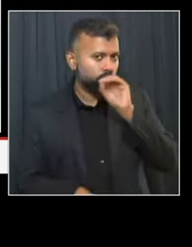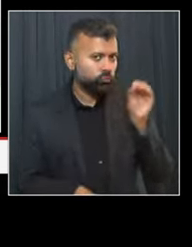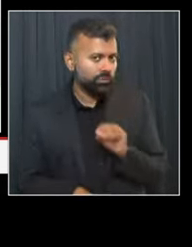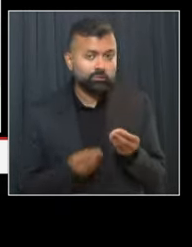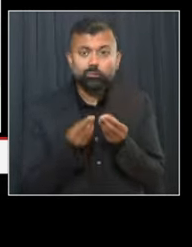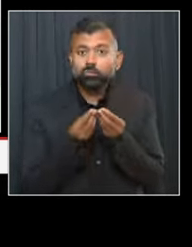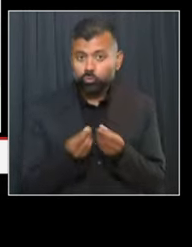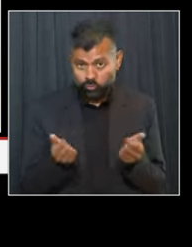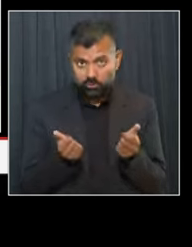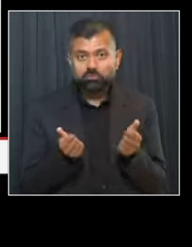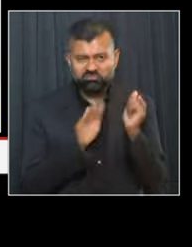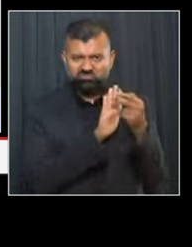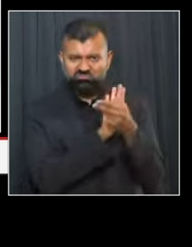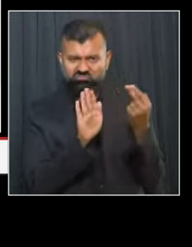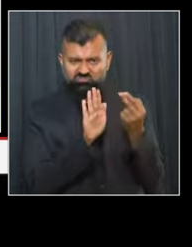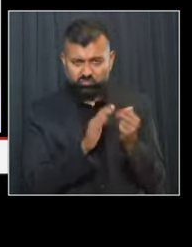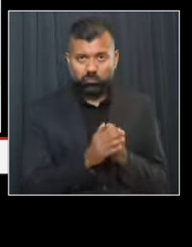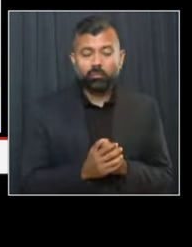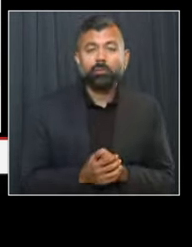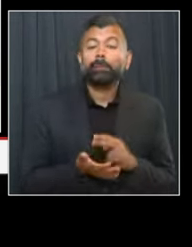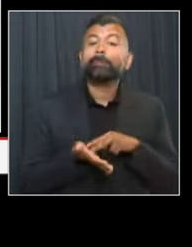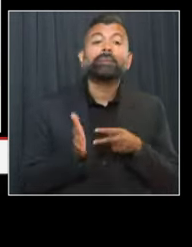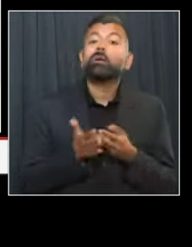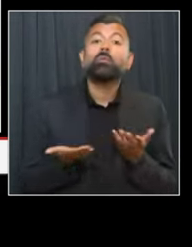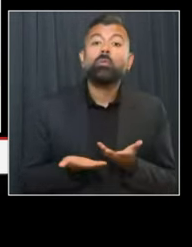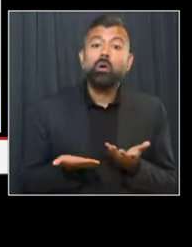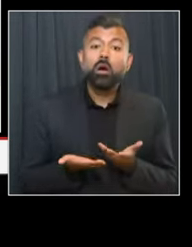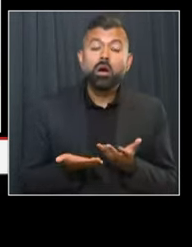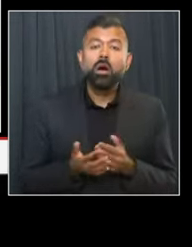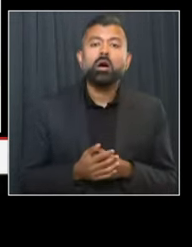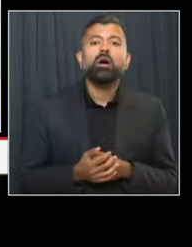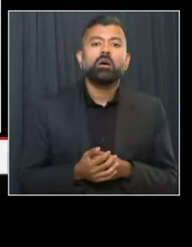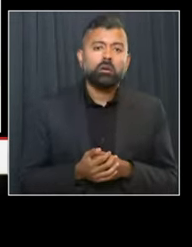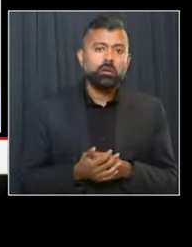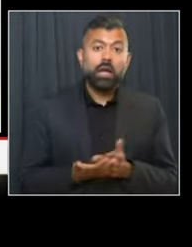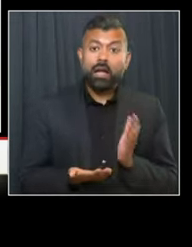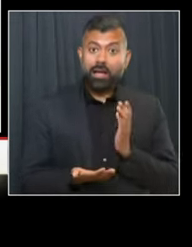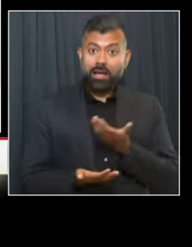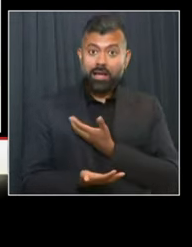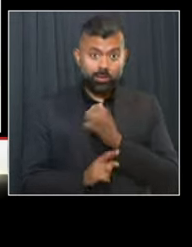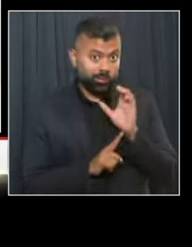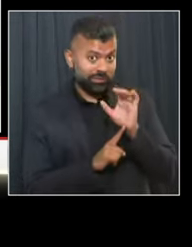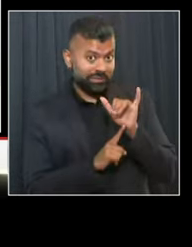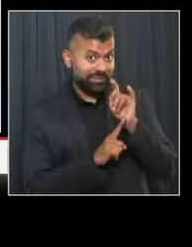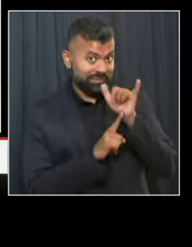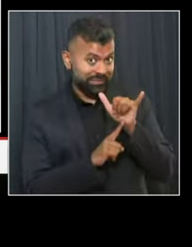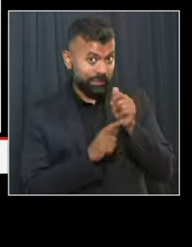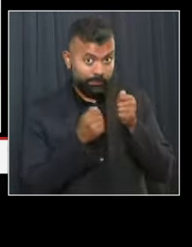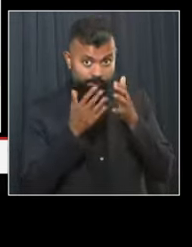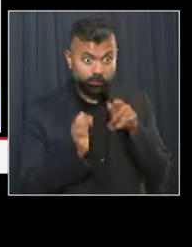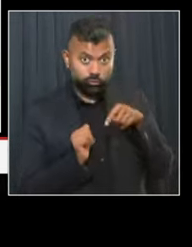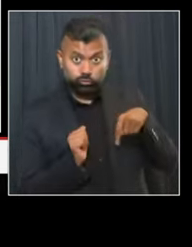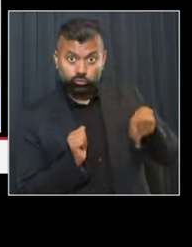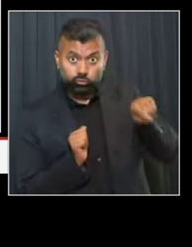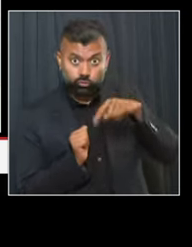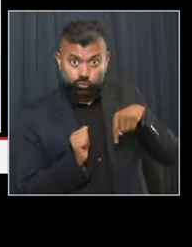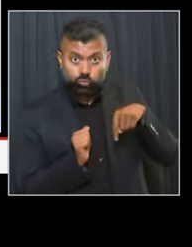the city to be able to increase its spending authority by 6% across its accounts without having to go back to Congress for